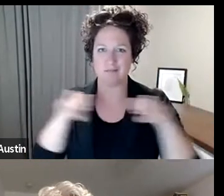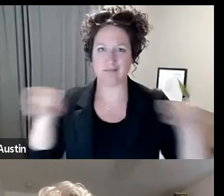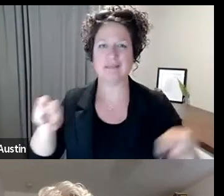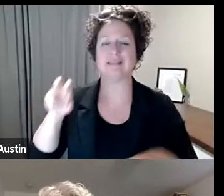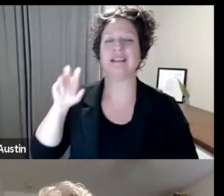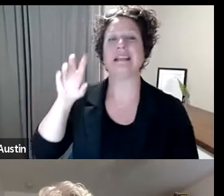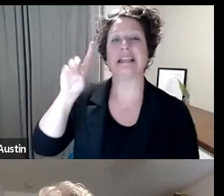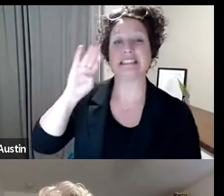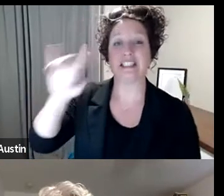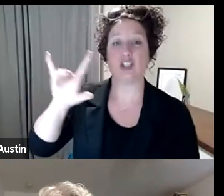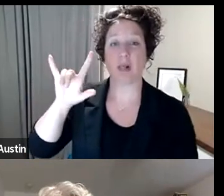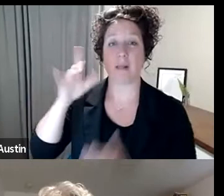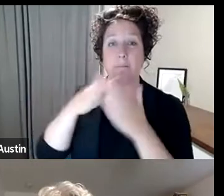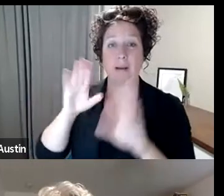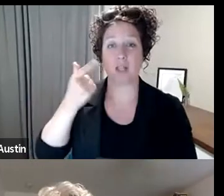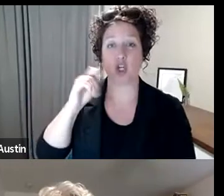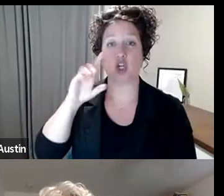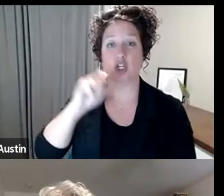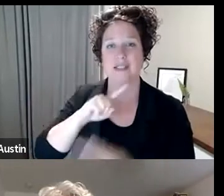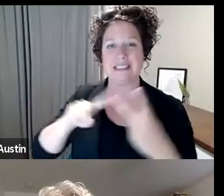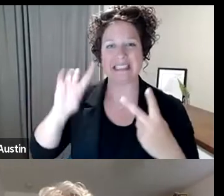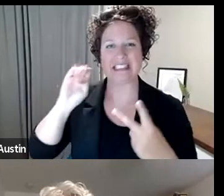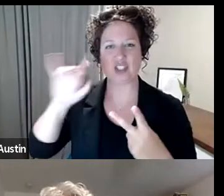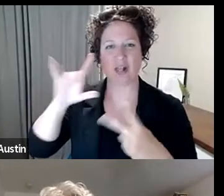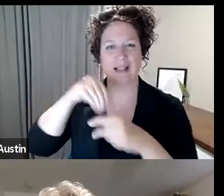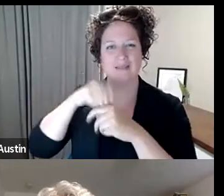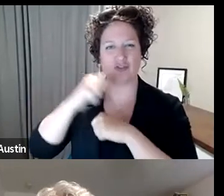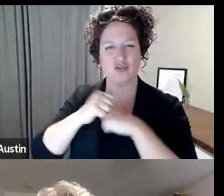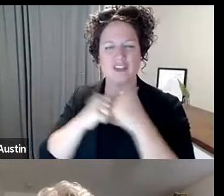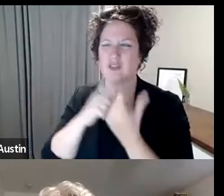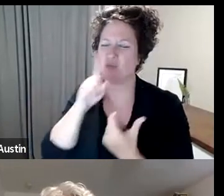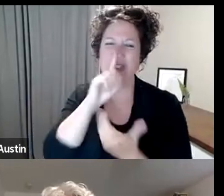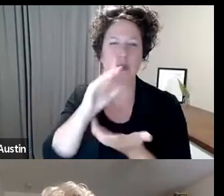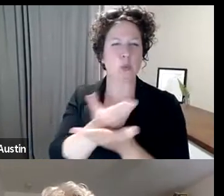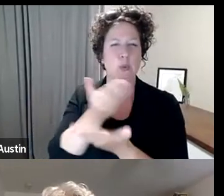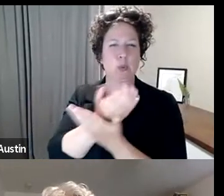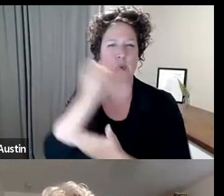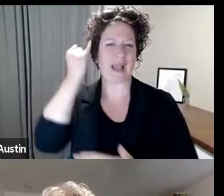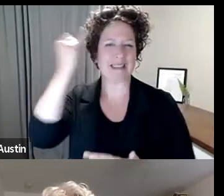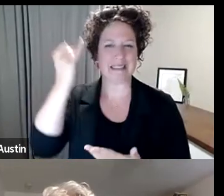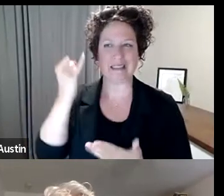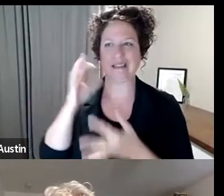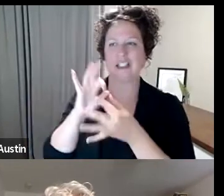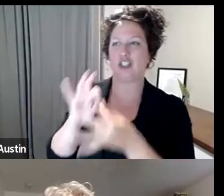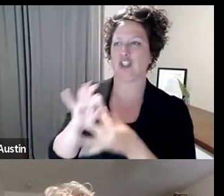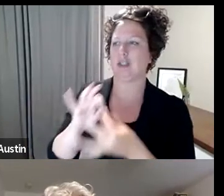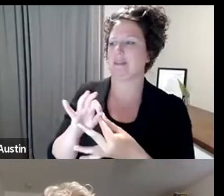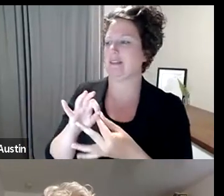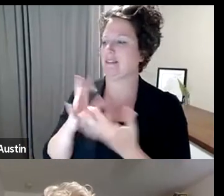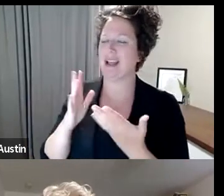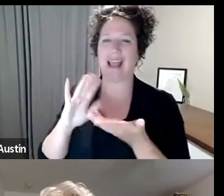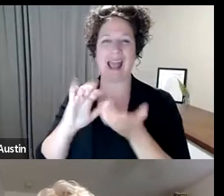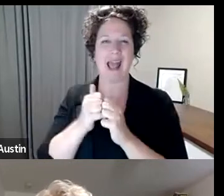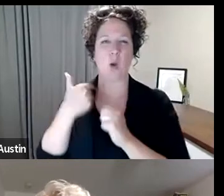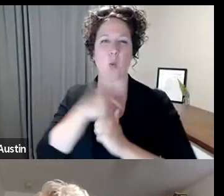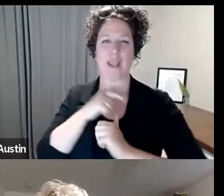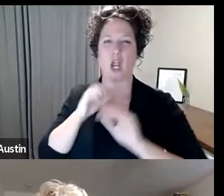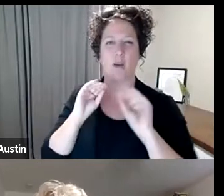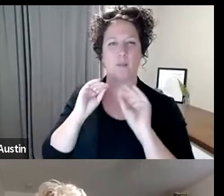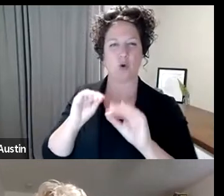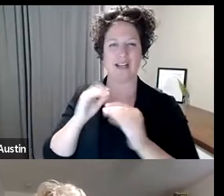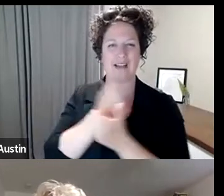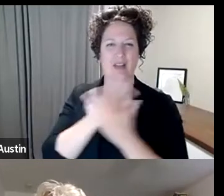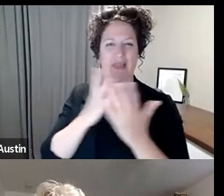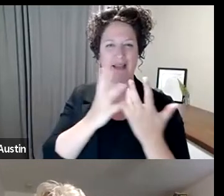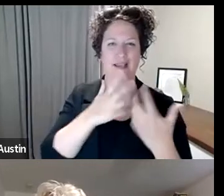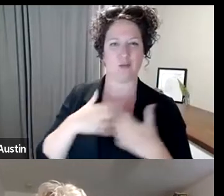goods and digital infrastructure are a relatively new idea in terms of the way we're putting them into practice,